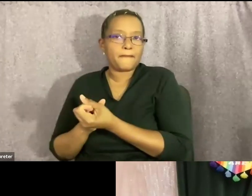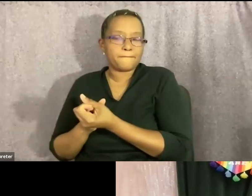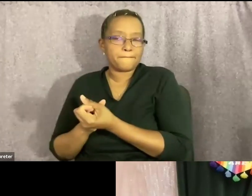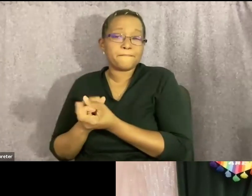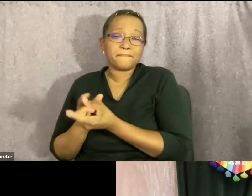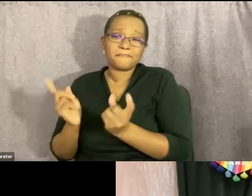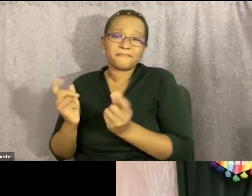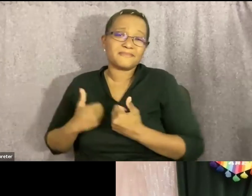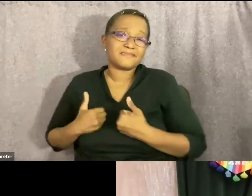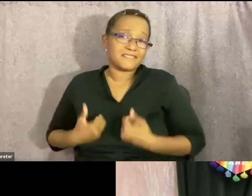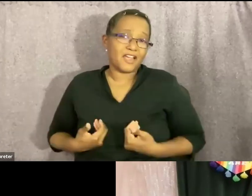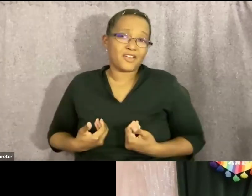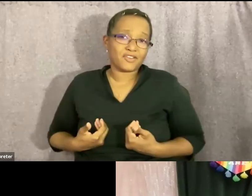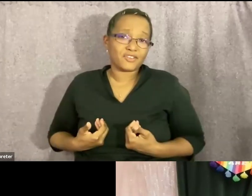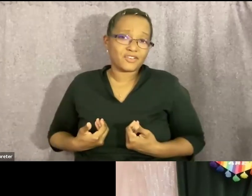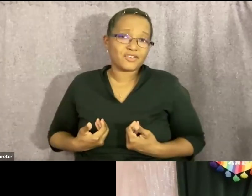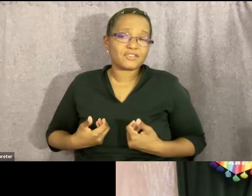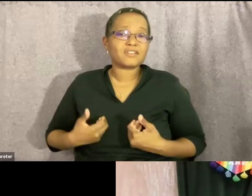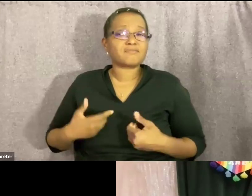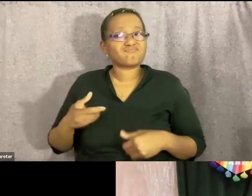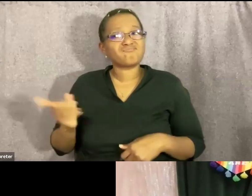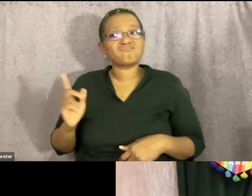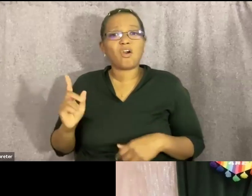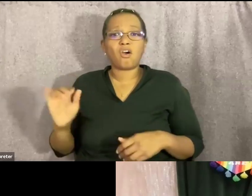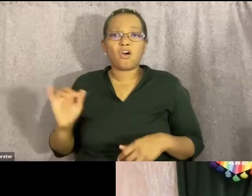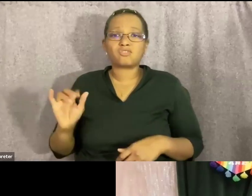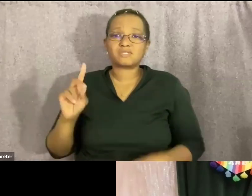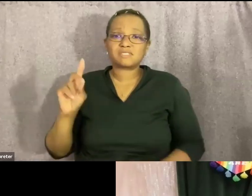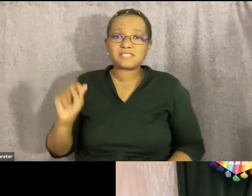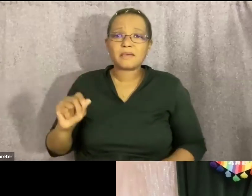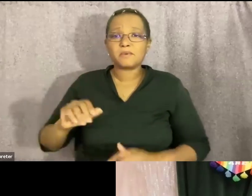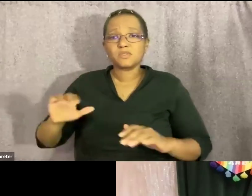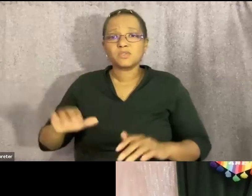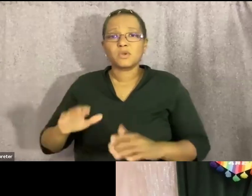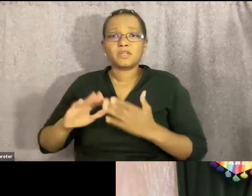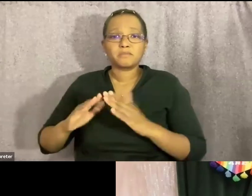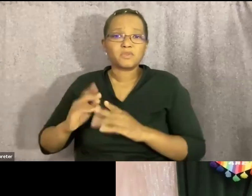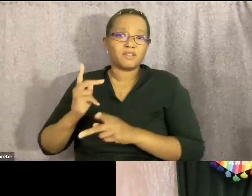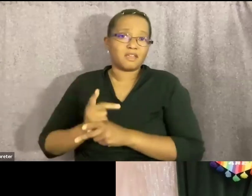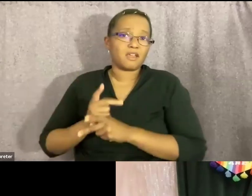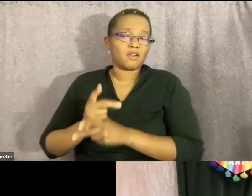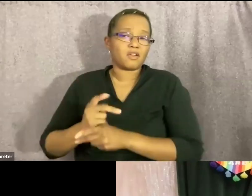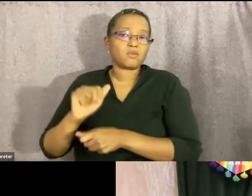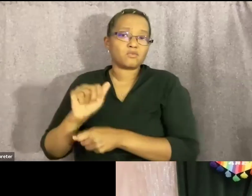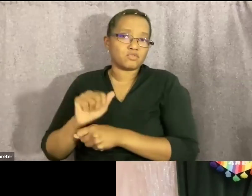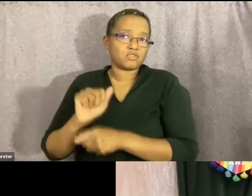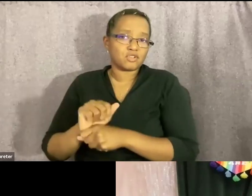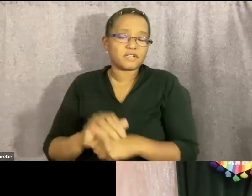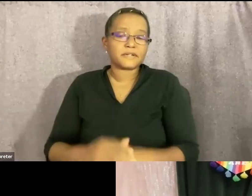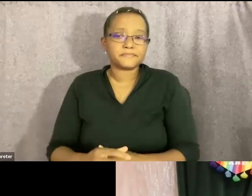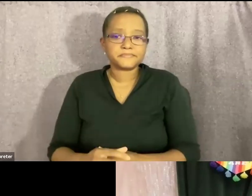like cross-disability solidarity, cross-movement organizing. And I'm also reminded of one of our earliest meetings